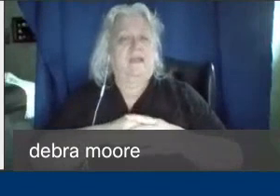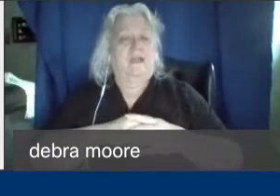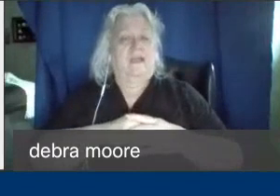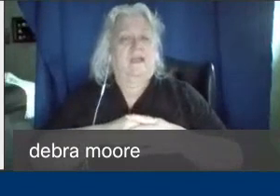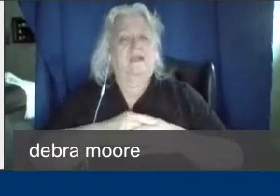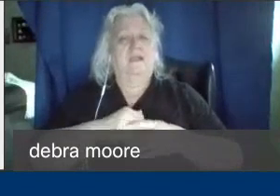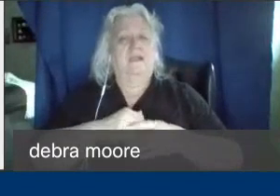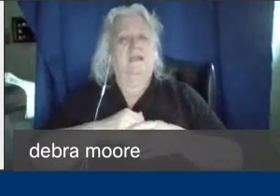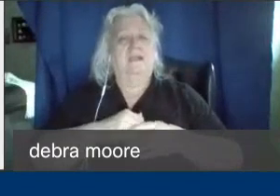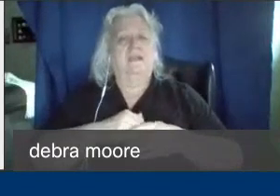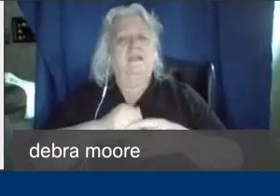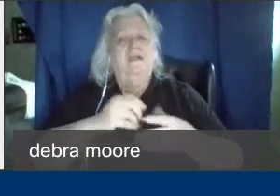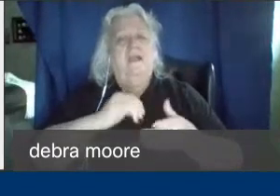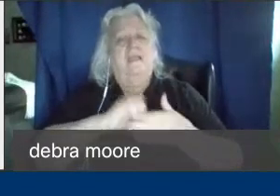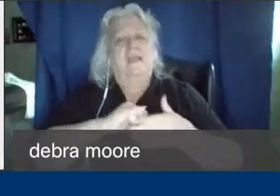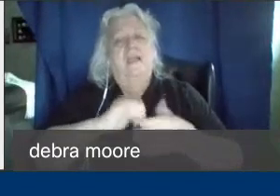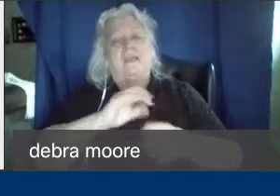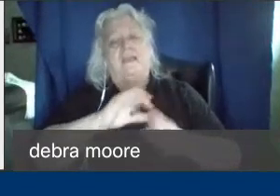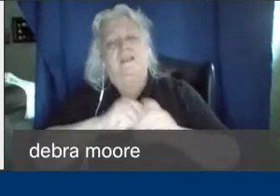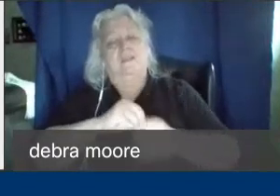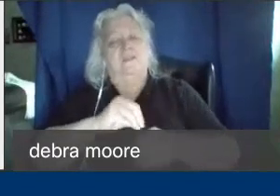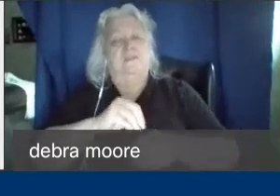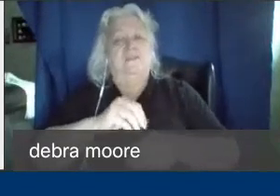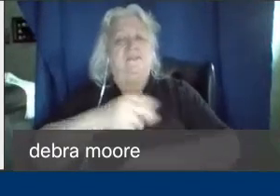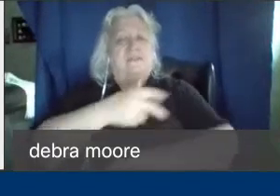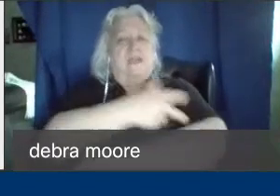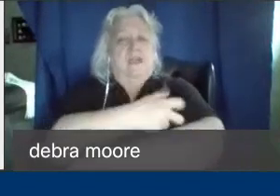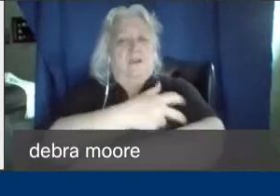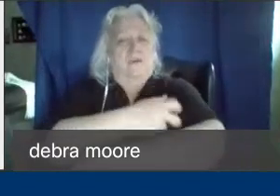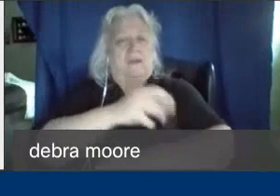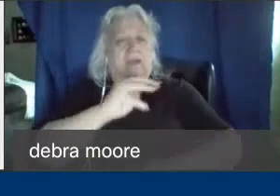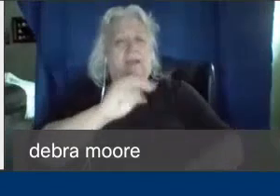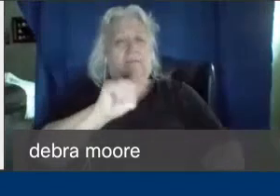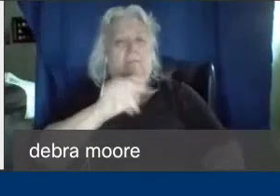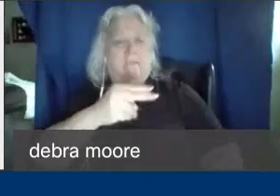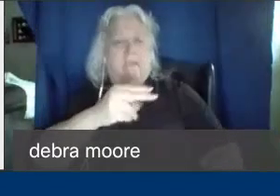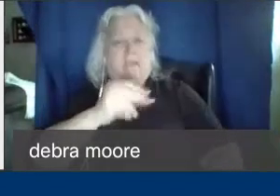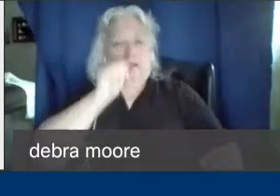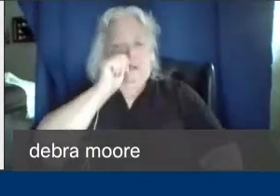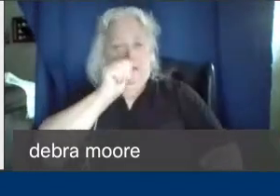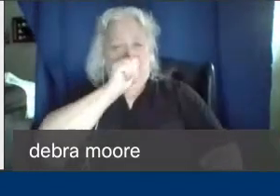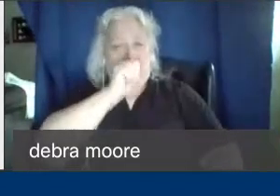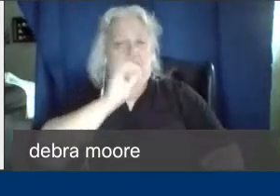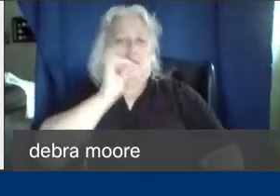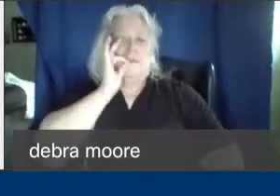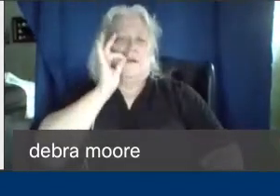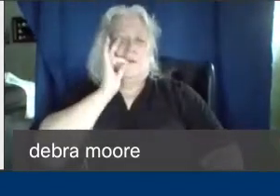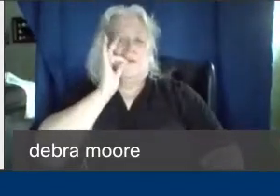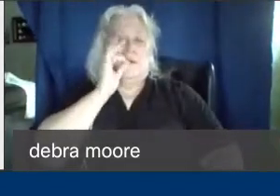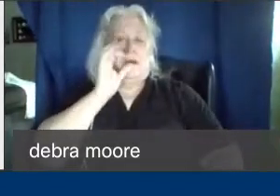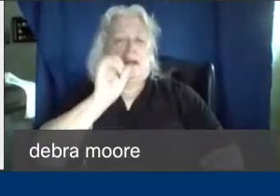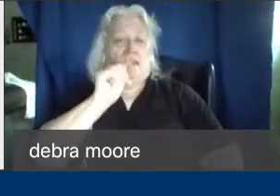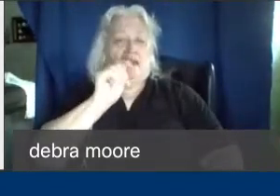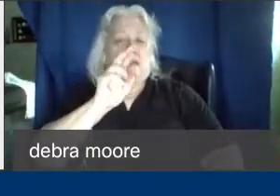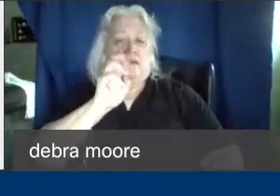dangerous substances include heroin, cocaine, meth, marijuana, manufactured narcotics, steroids,